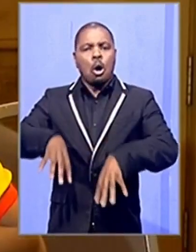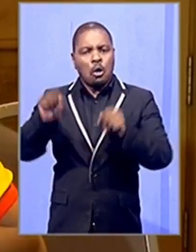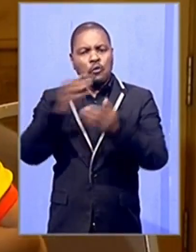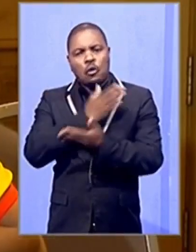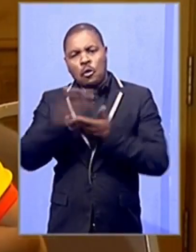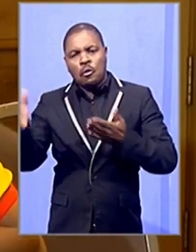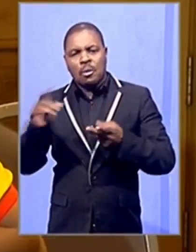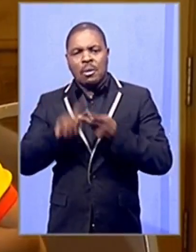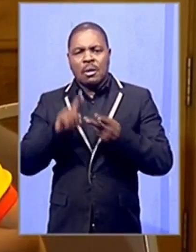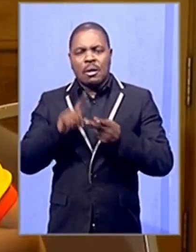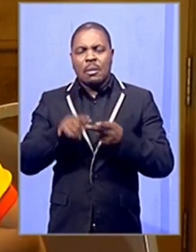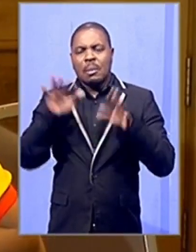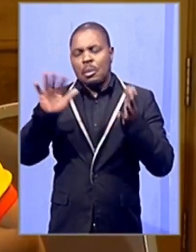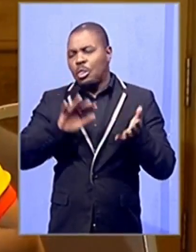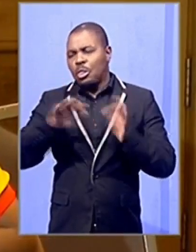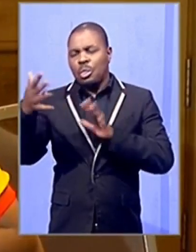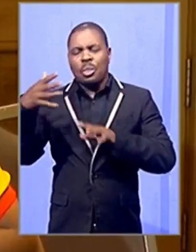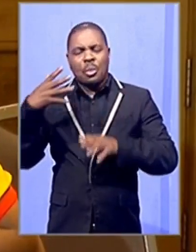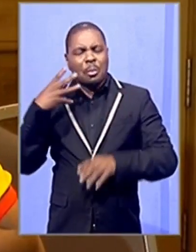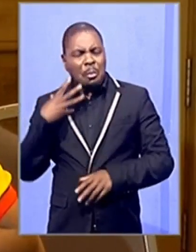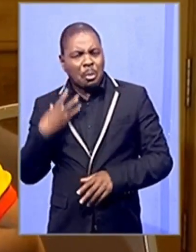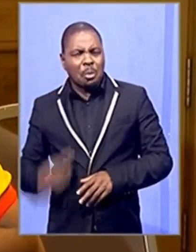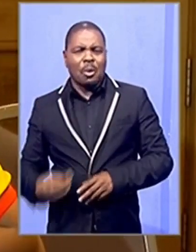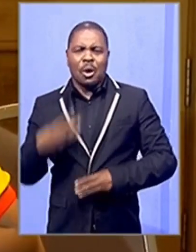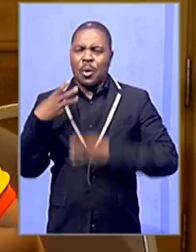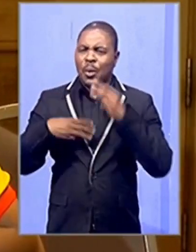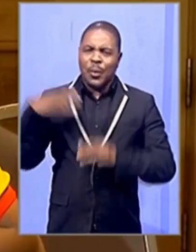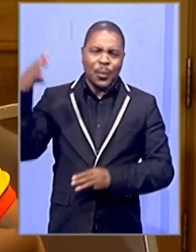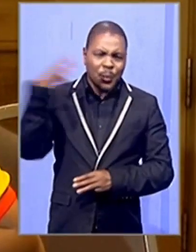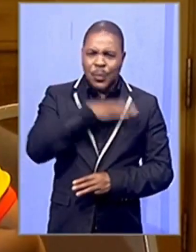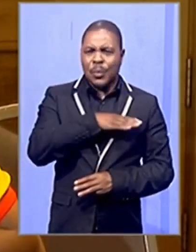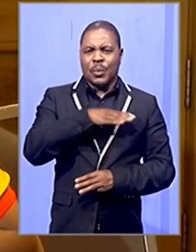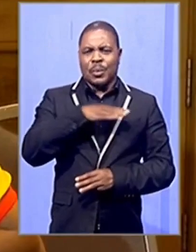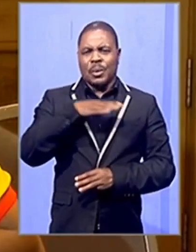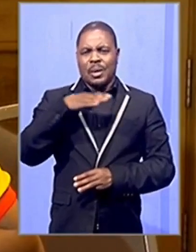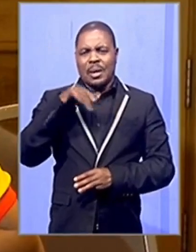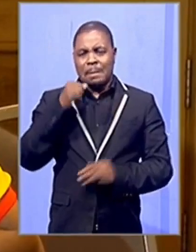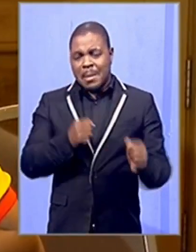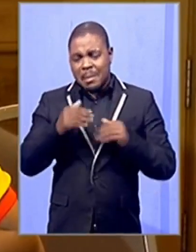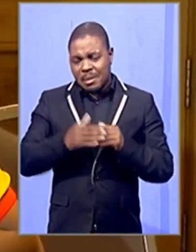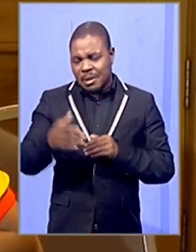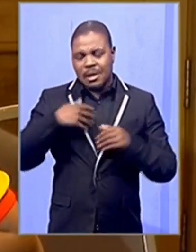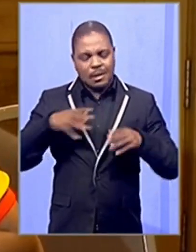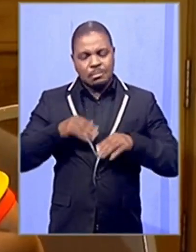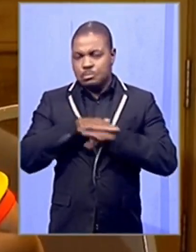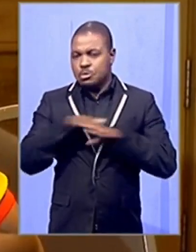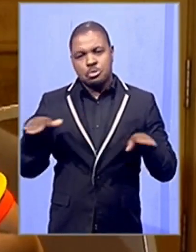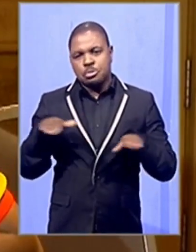people being plunged into poverty, unemployment, which will be permanent.